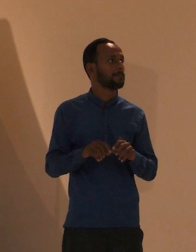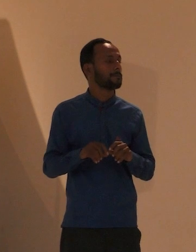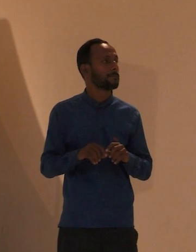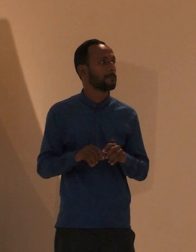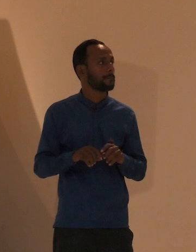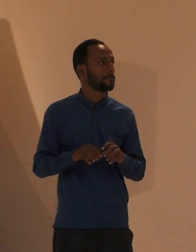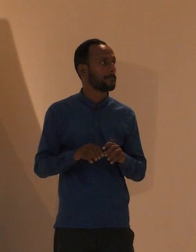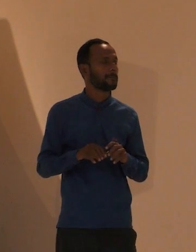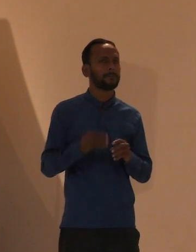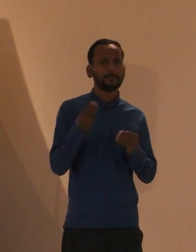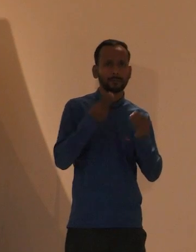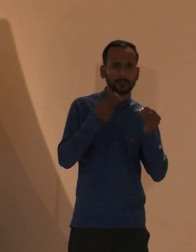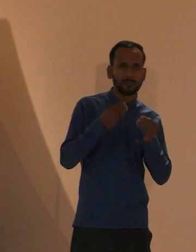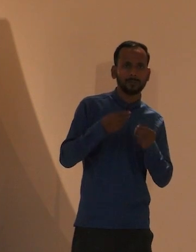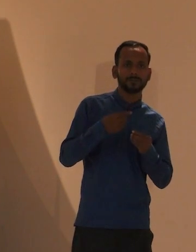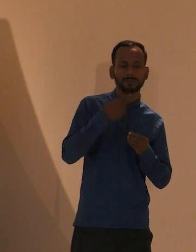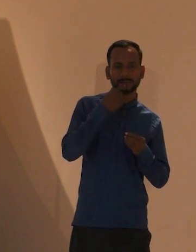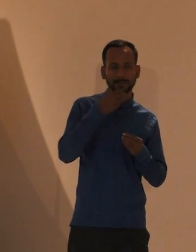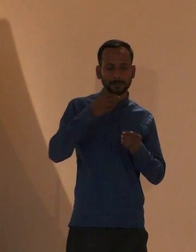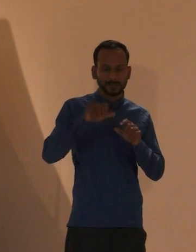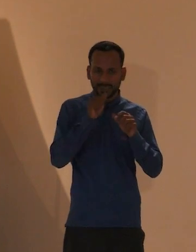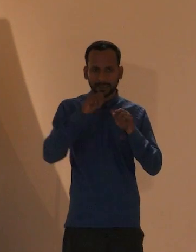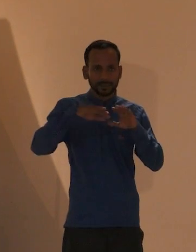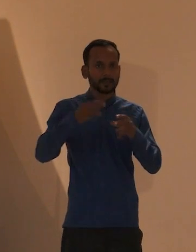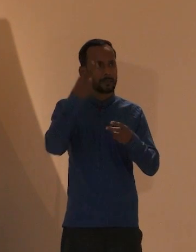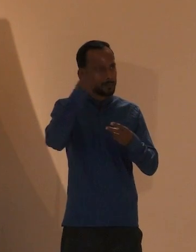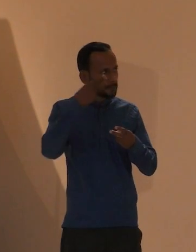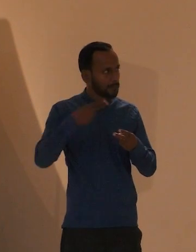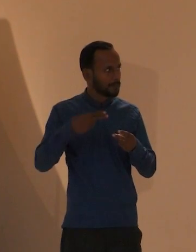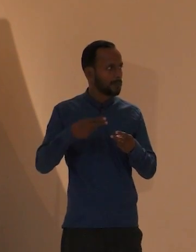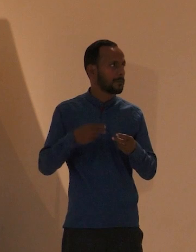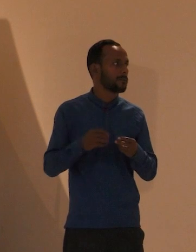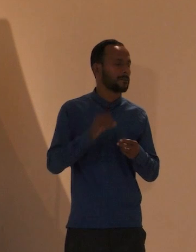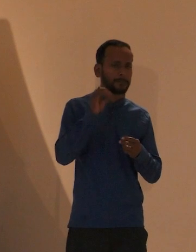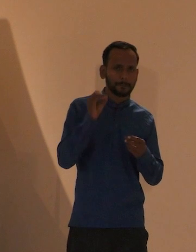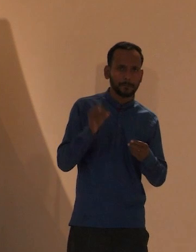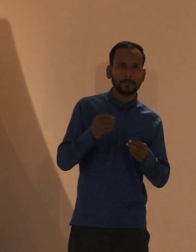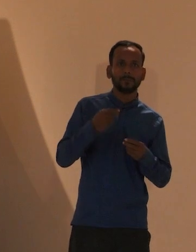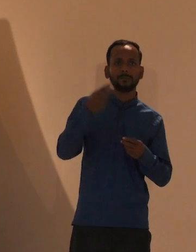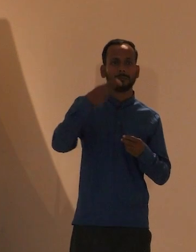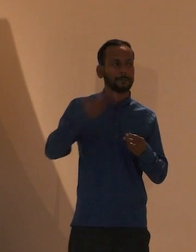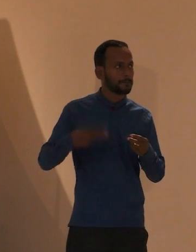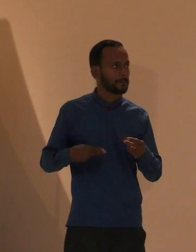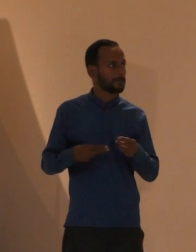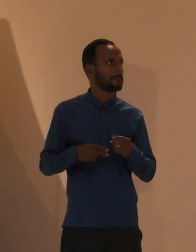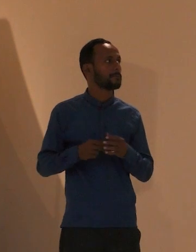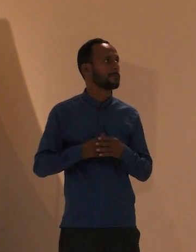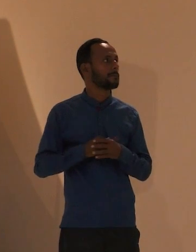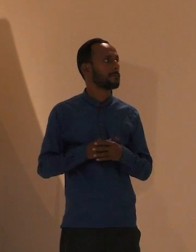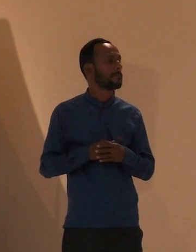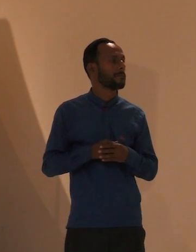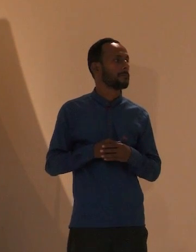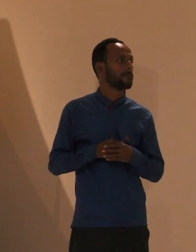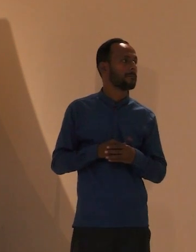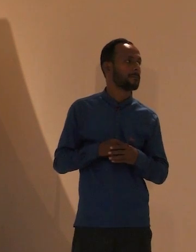Some watercolors and lithographs on imperial economics, these were all put on display, but we had to dismantle that exhibition